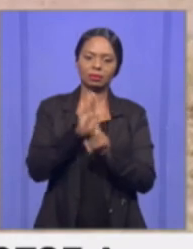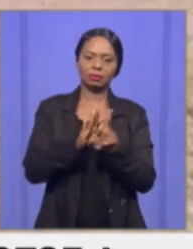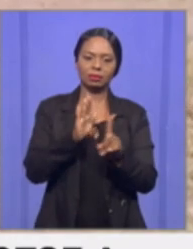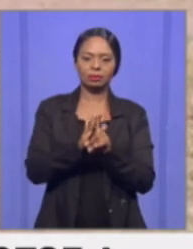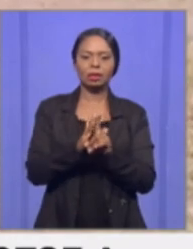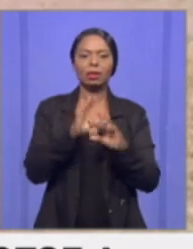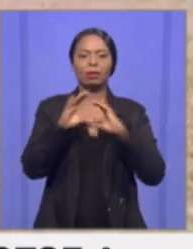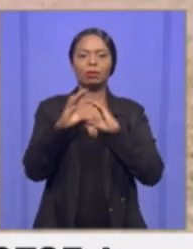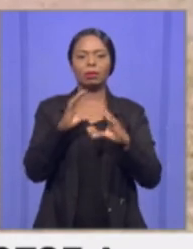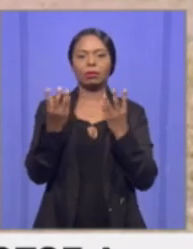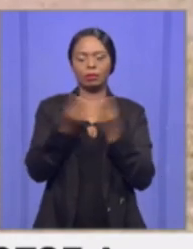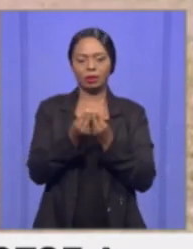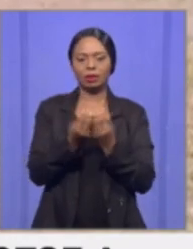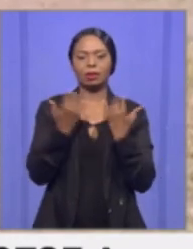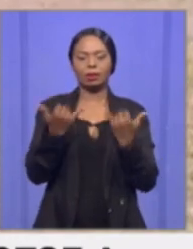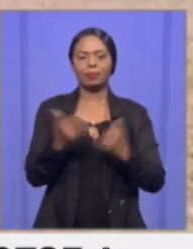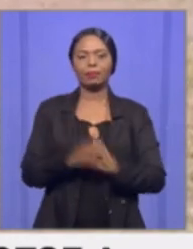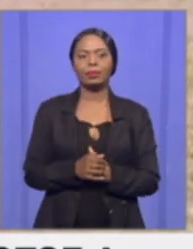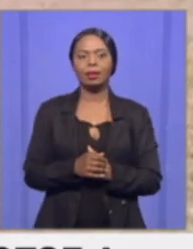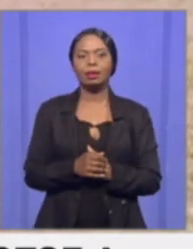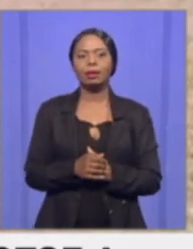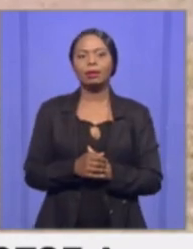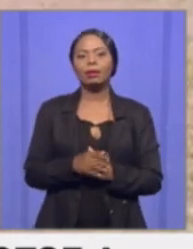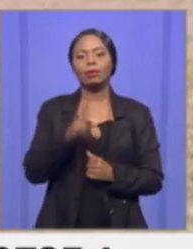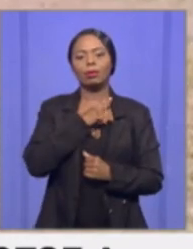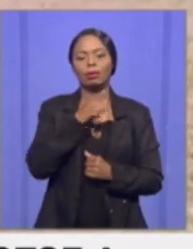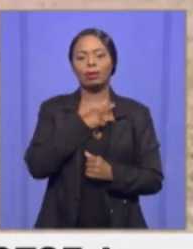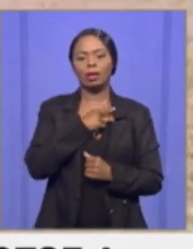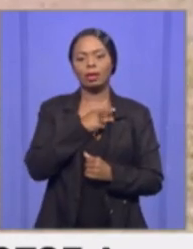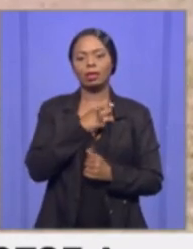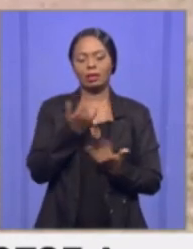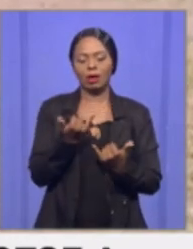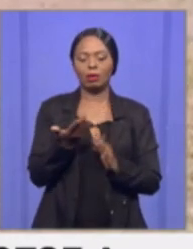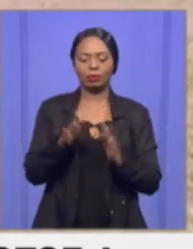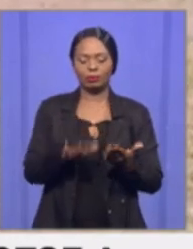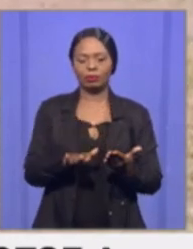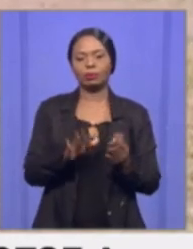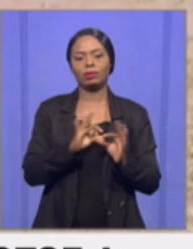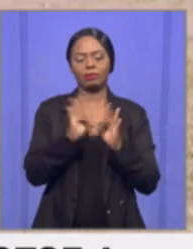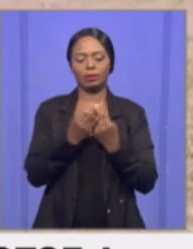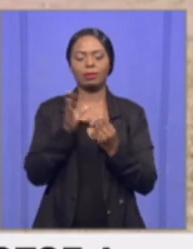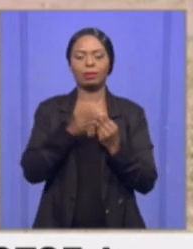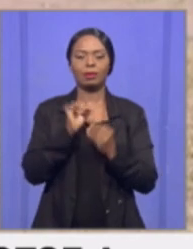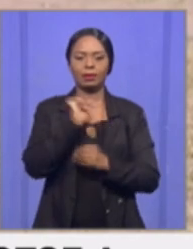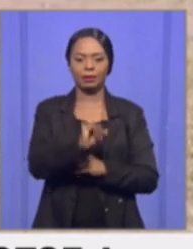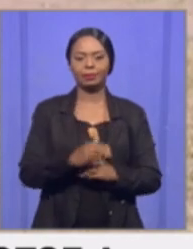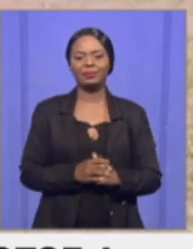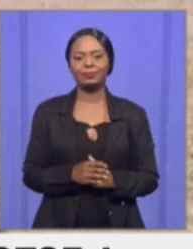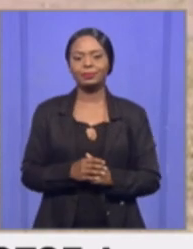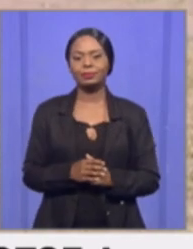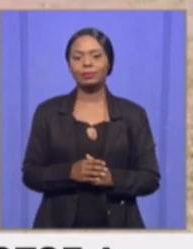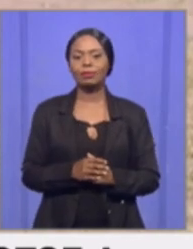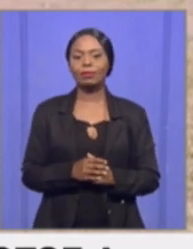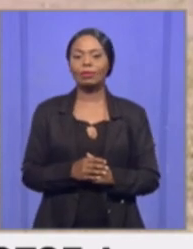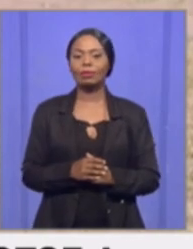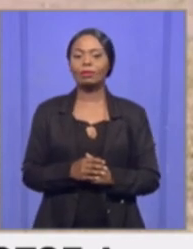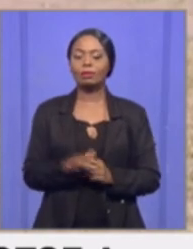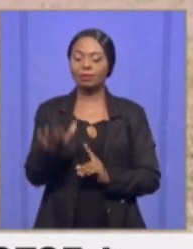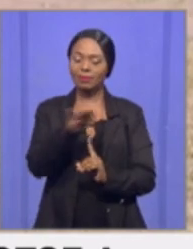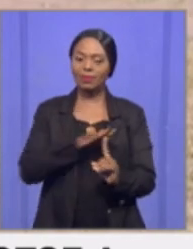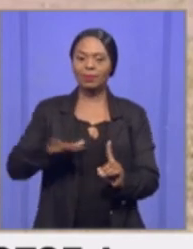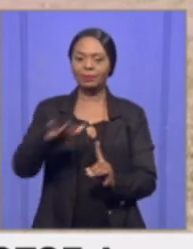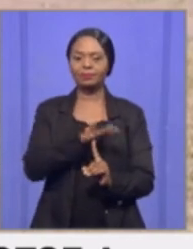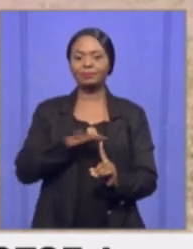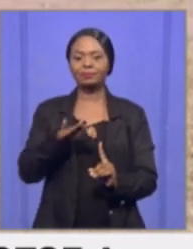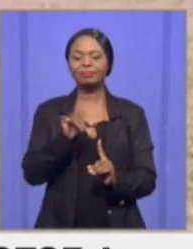le bone tlija matsidiso mong gore ba latlhegetswe a peta bolela gape gore seemo sa mo bona ba